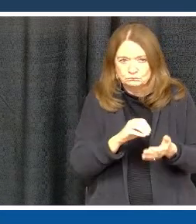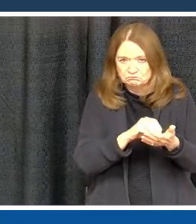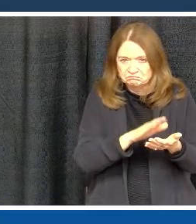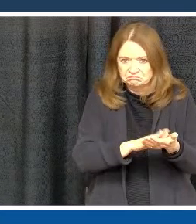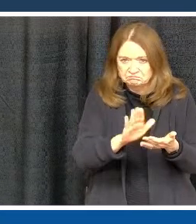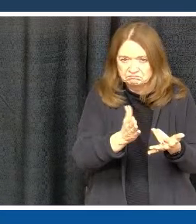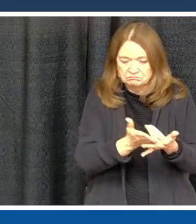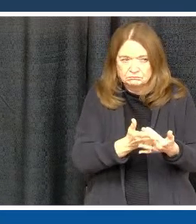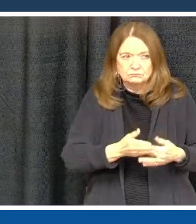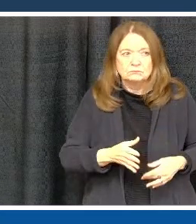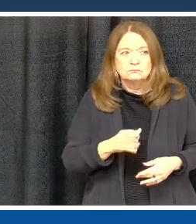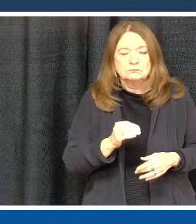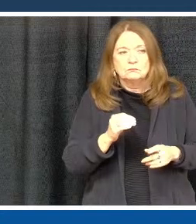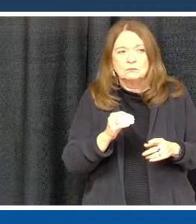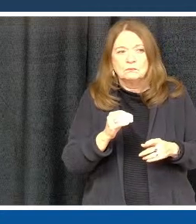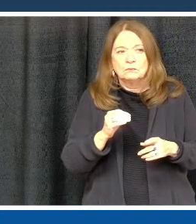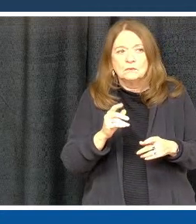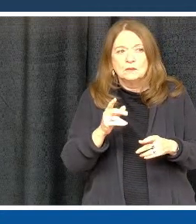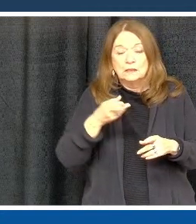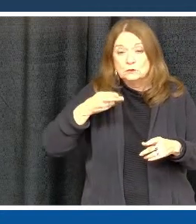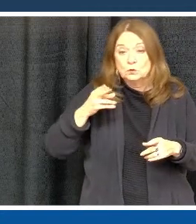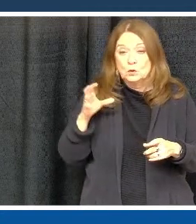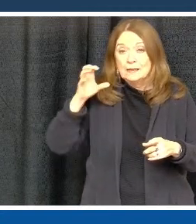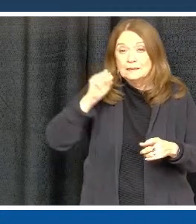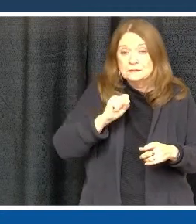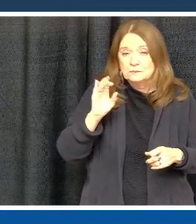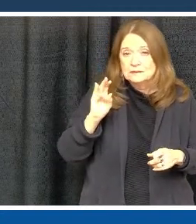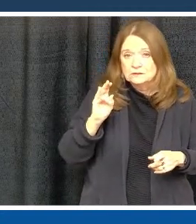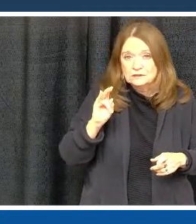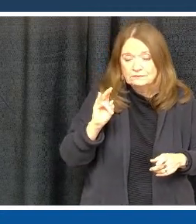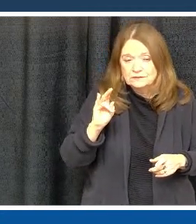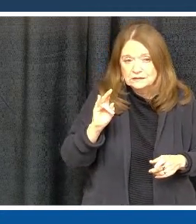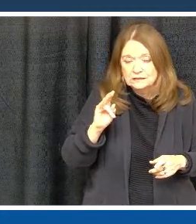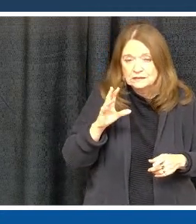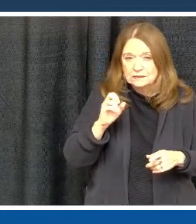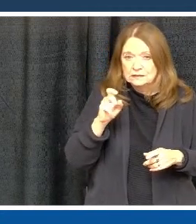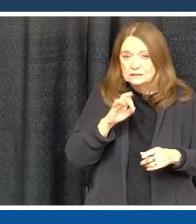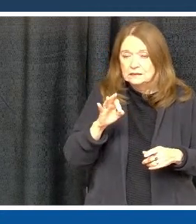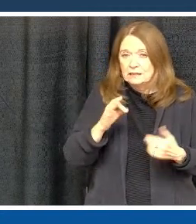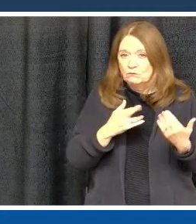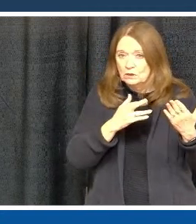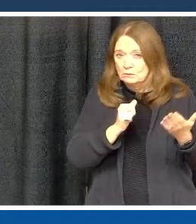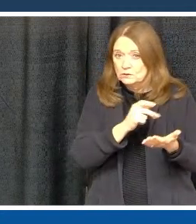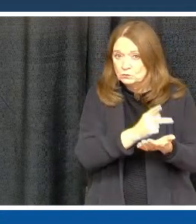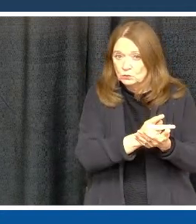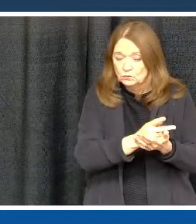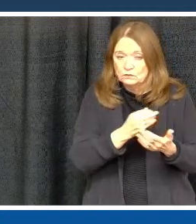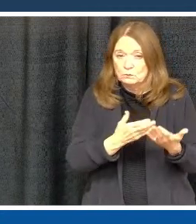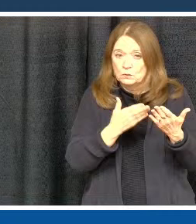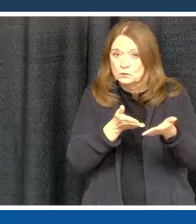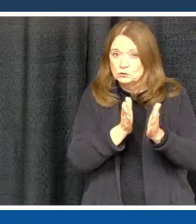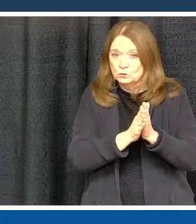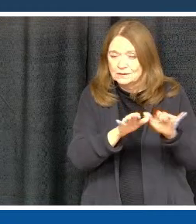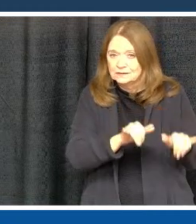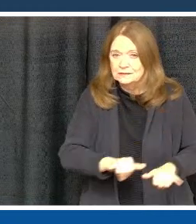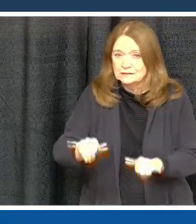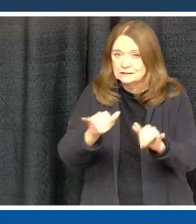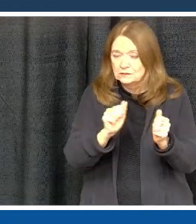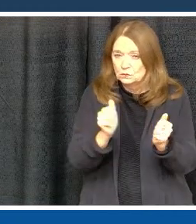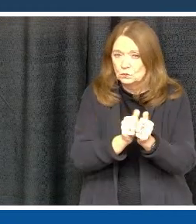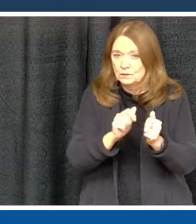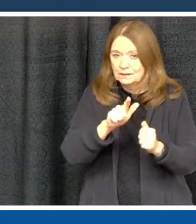Historical estimates for just this property is 17. Staff recommends approval. The proposed request is consistent with the land use